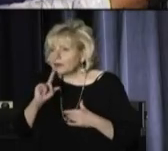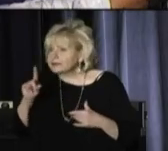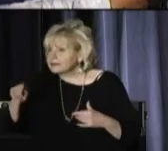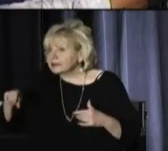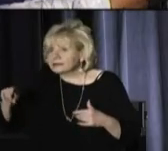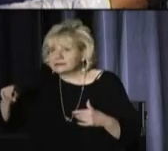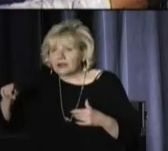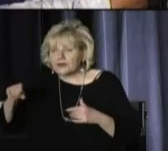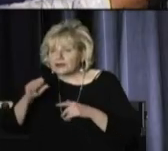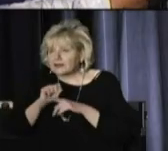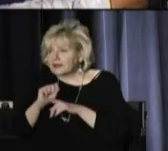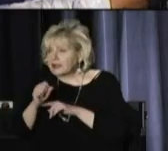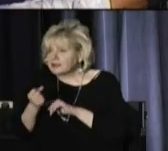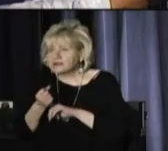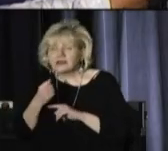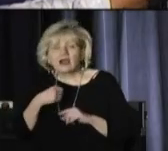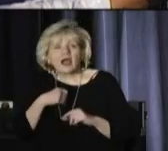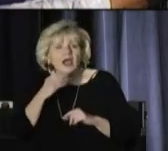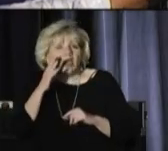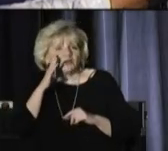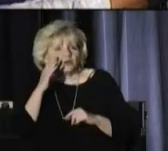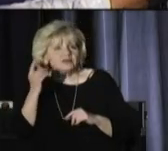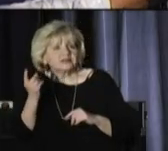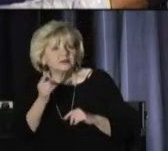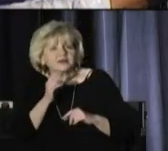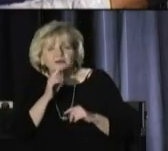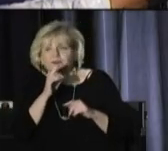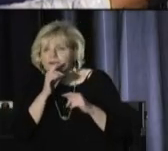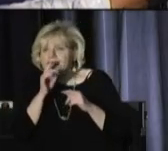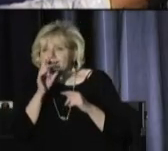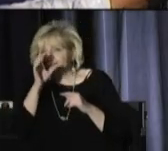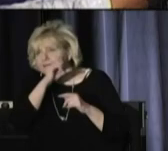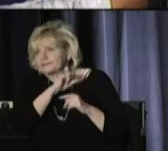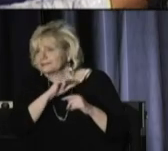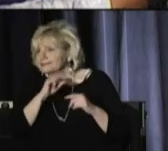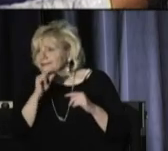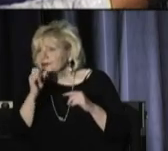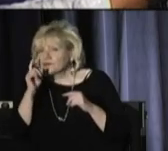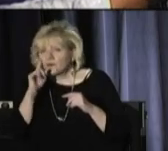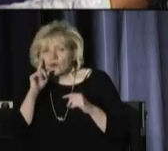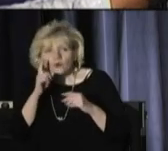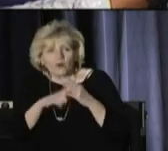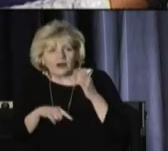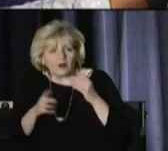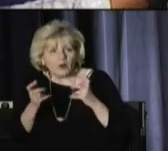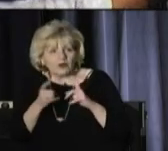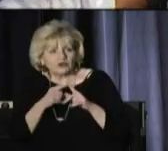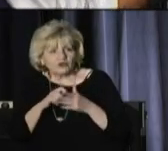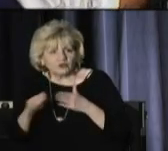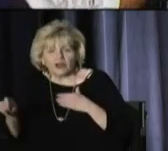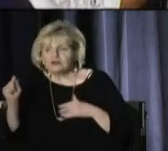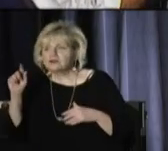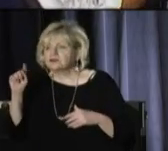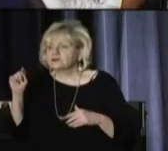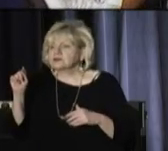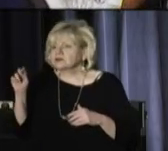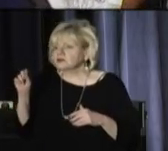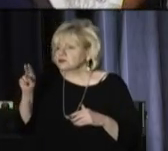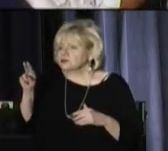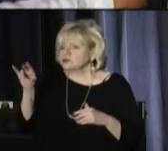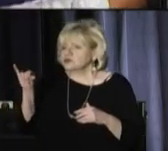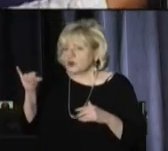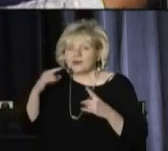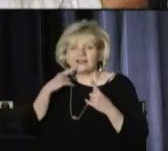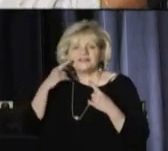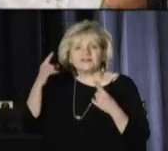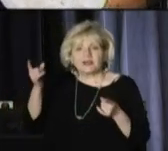case. I don't know, something was amiss with the conditions that I needed to write. Toni Morrison famously wrote